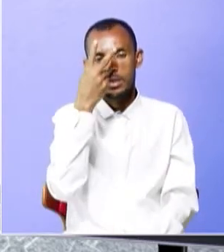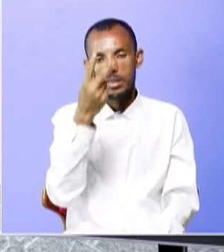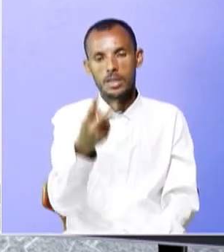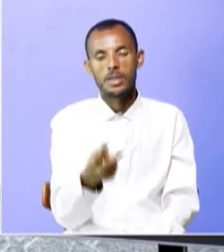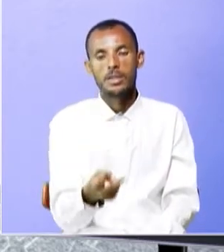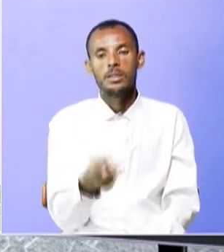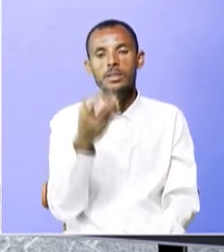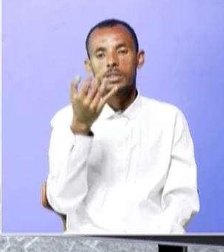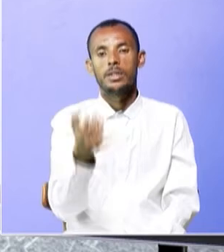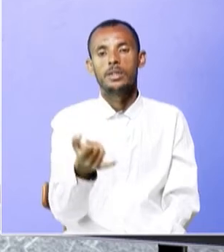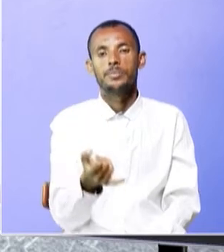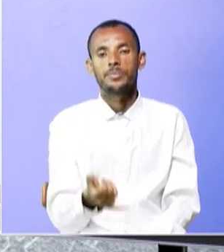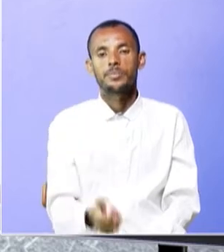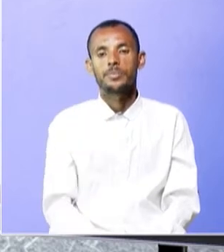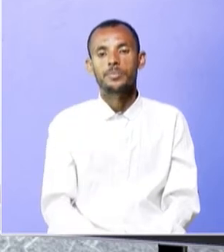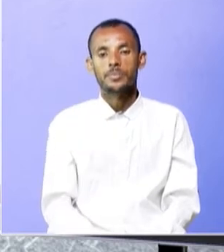now